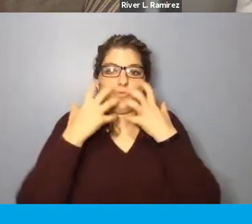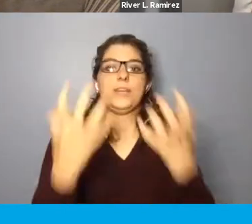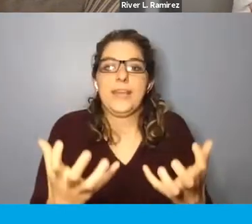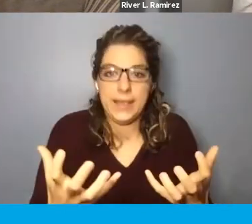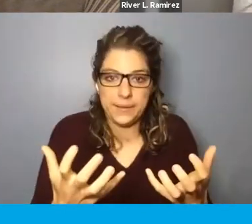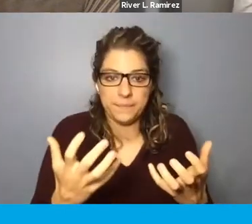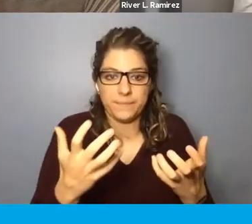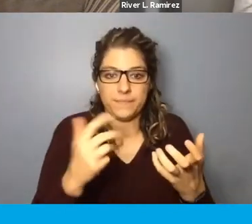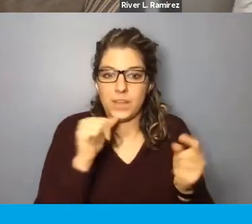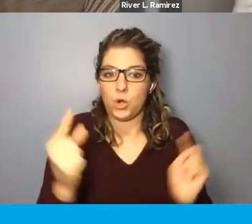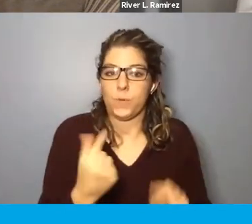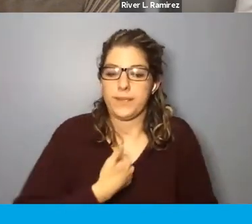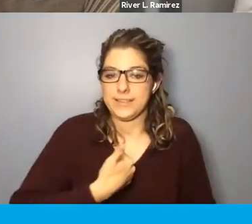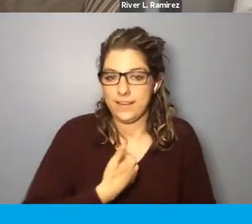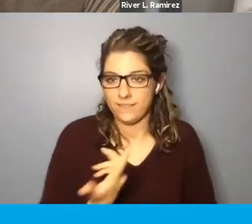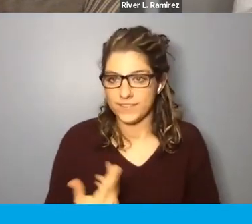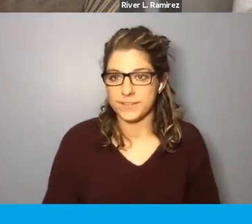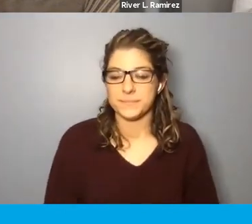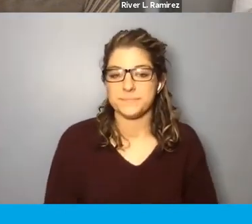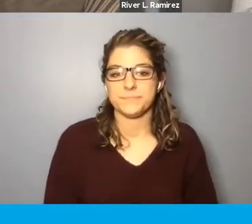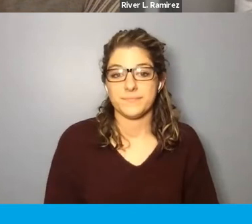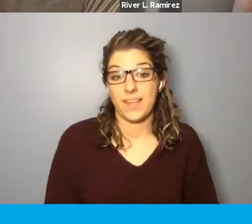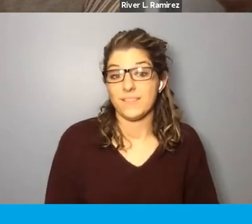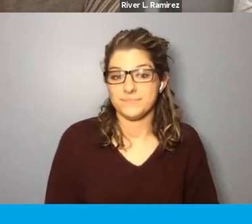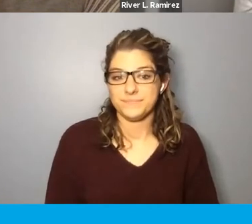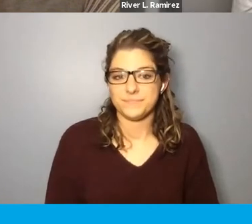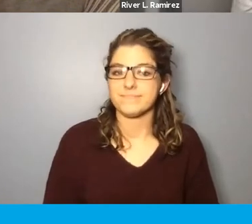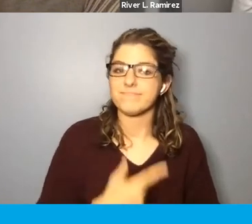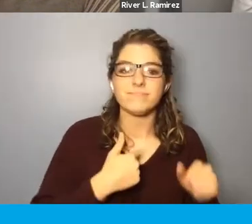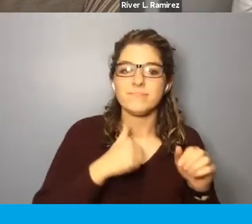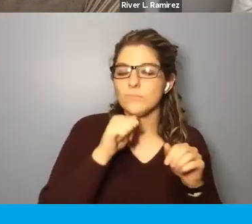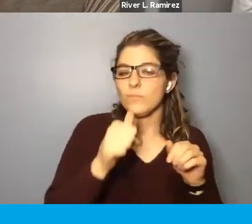to like not hurt myself. Yeah. And I was in